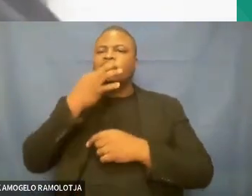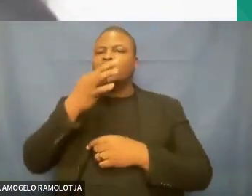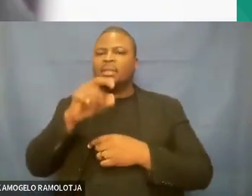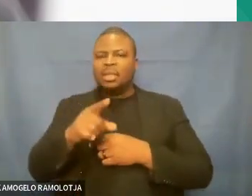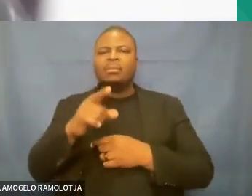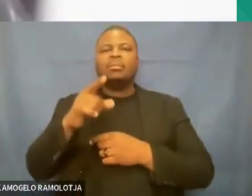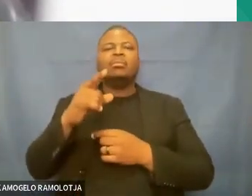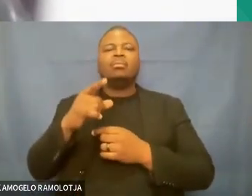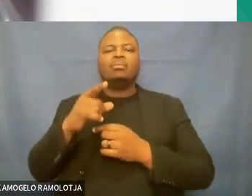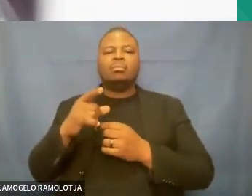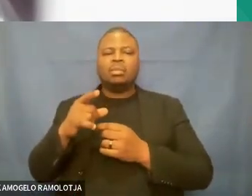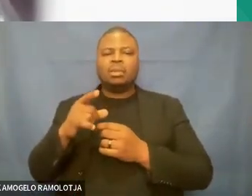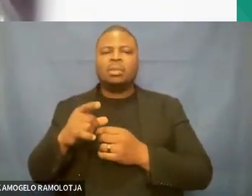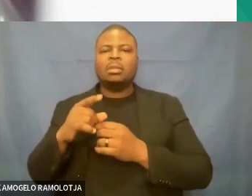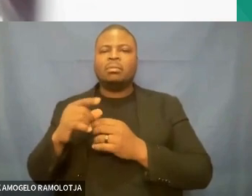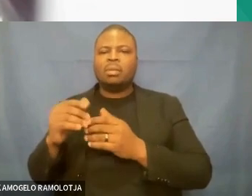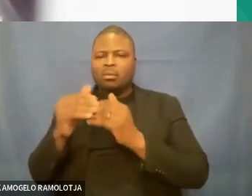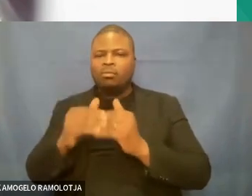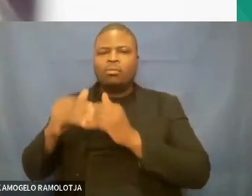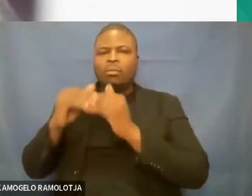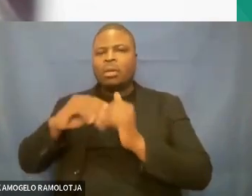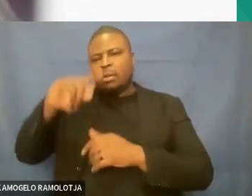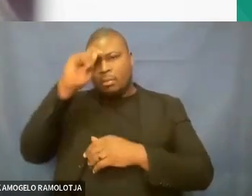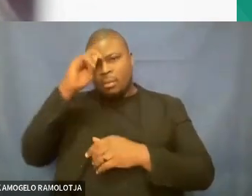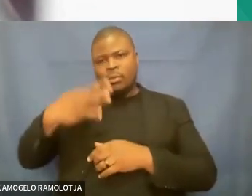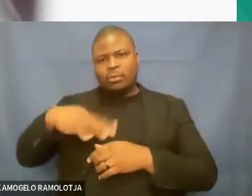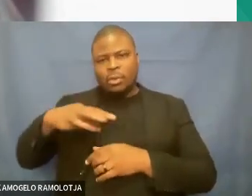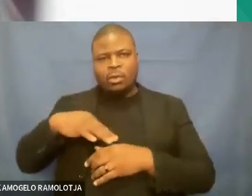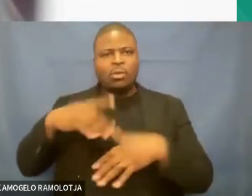but we need to make sure that we deal with those issues.